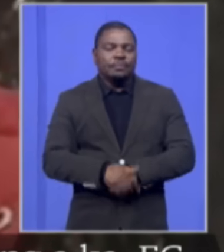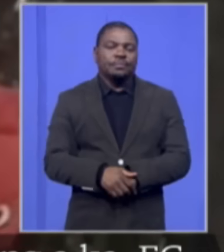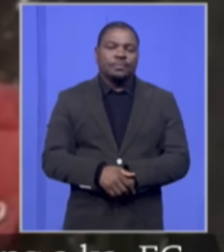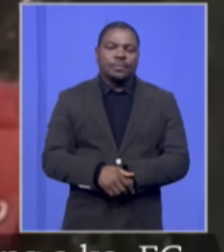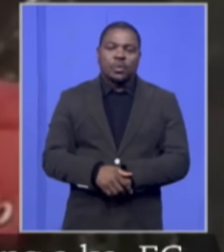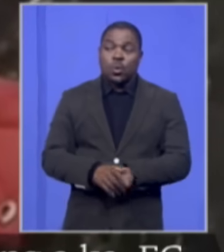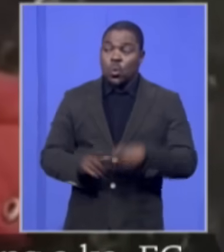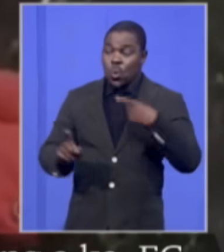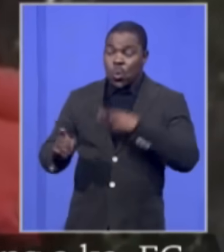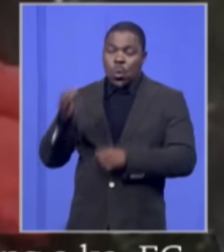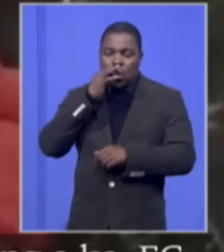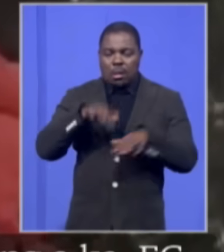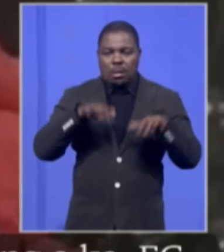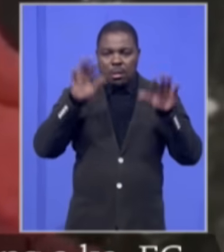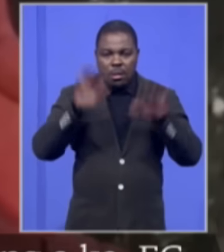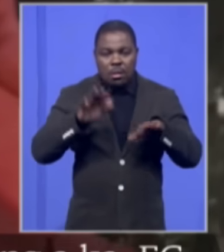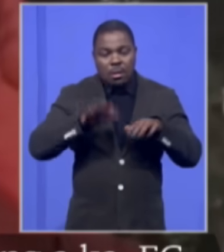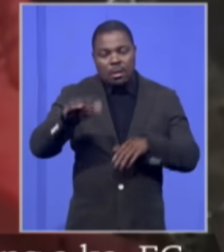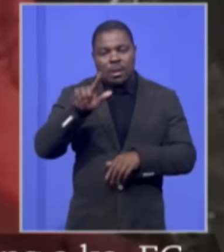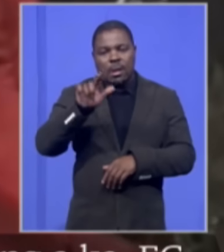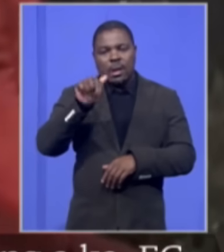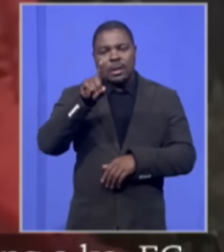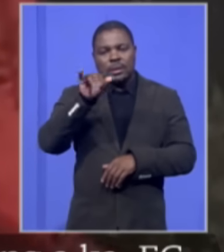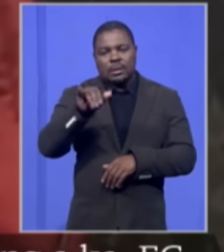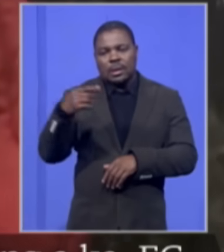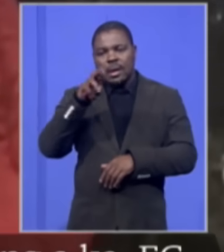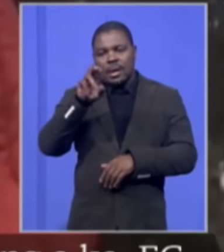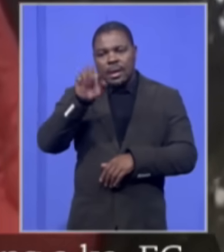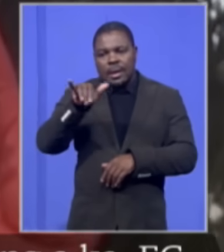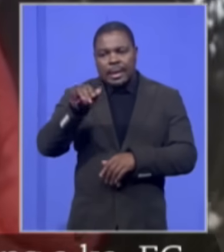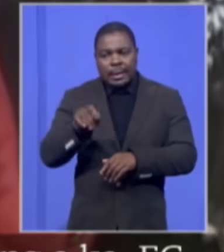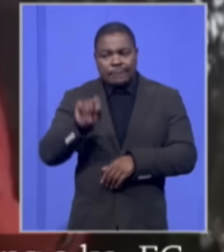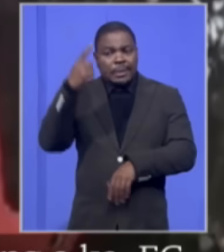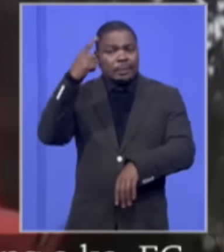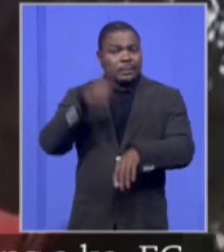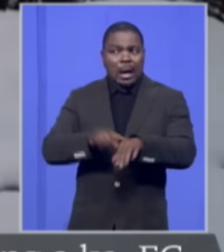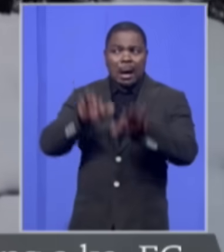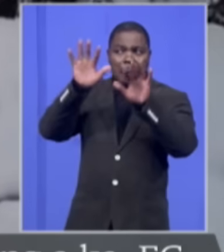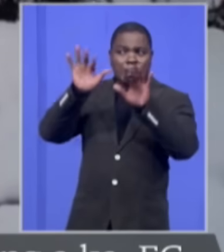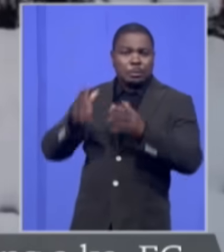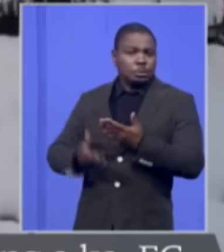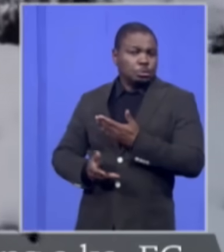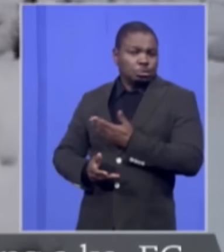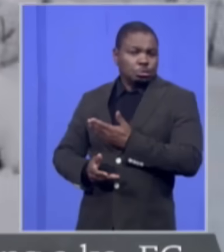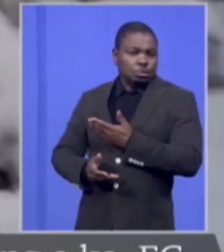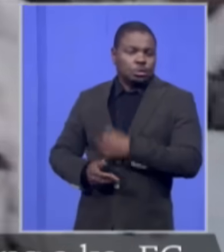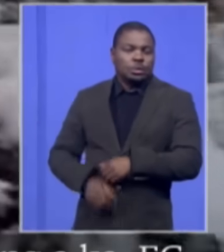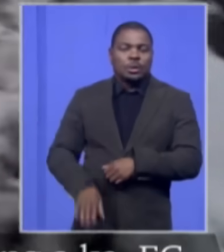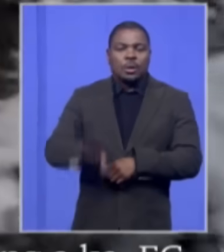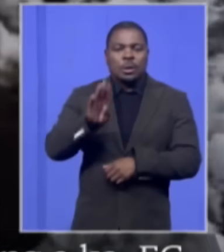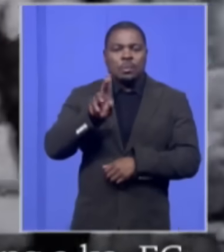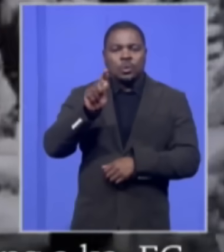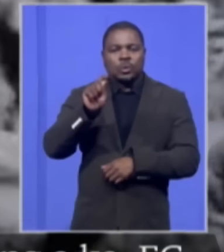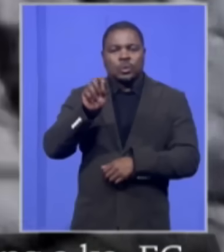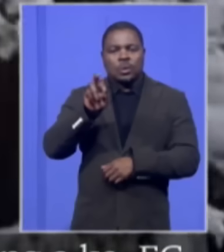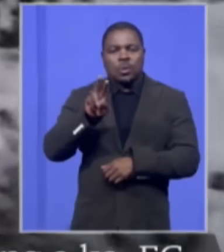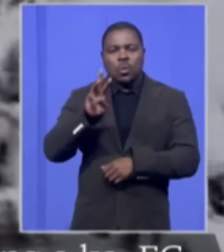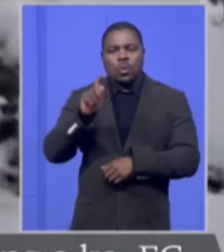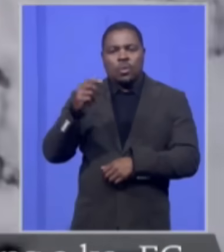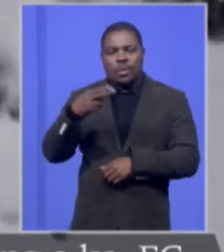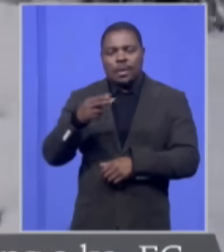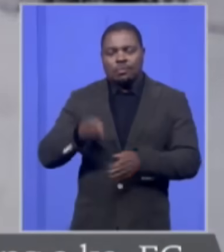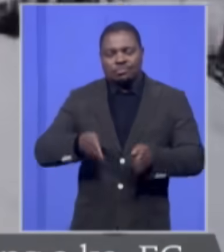O re go a tonya Lady Grey ba thoma go bona lehlwa la mohuta wo. Ka Butterworth ditsela di sa